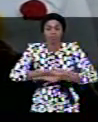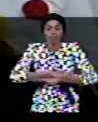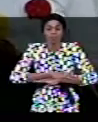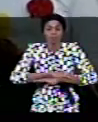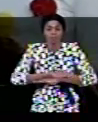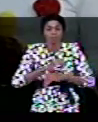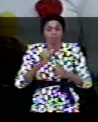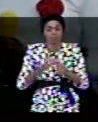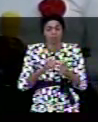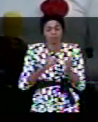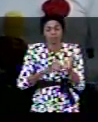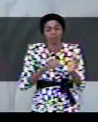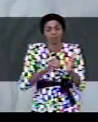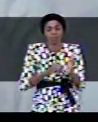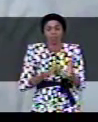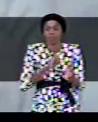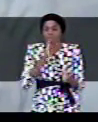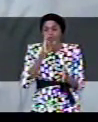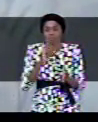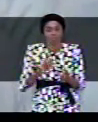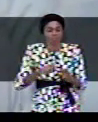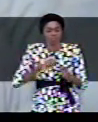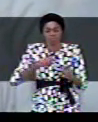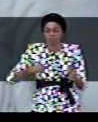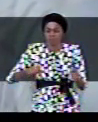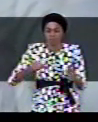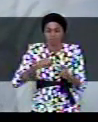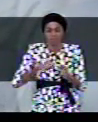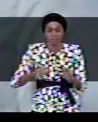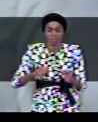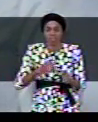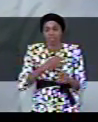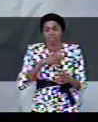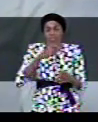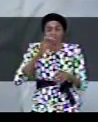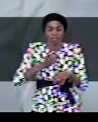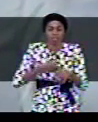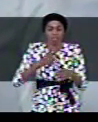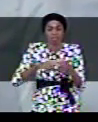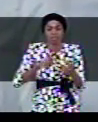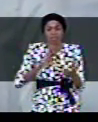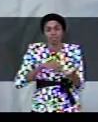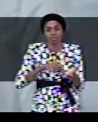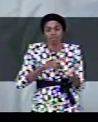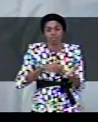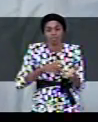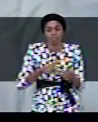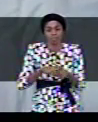Page is torn and hard to read,